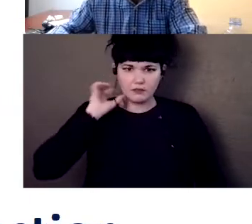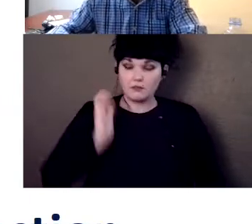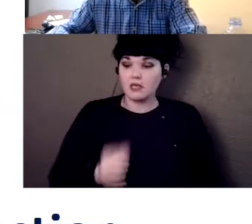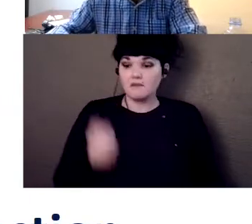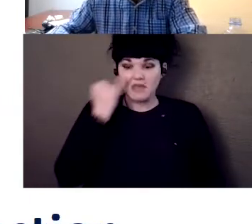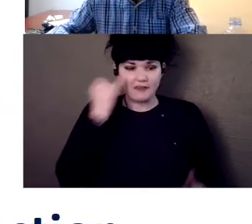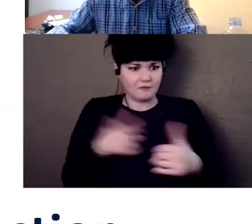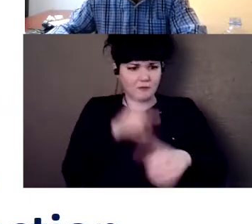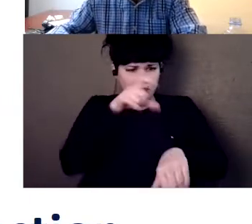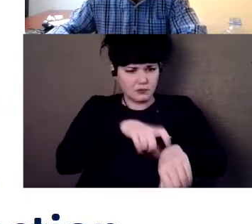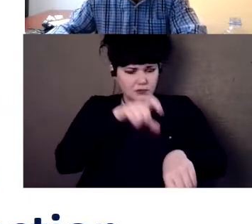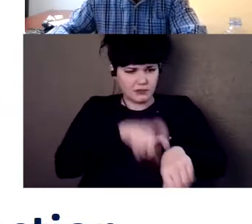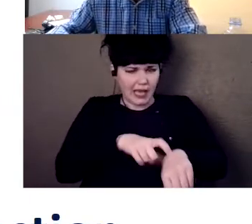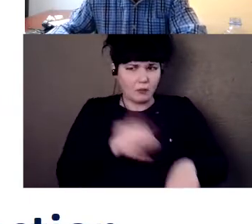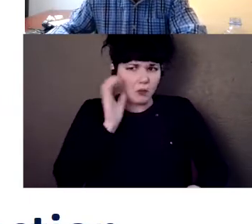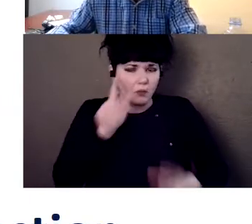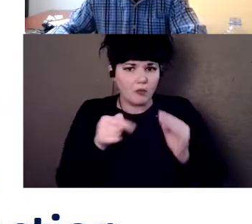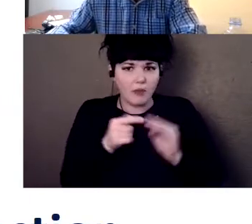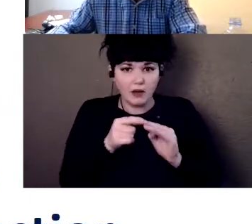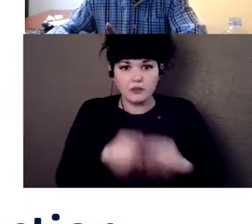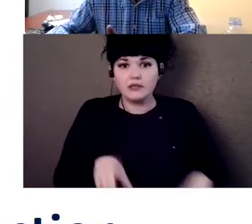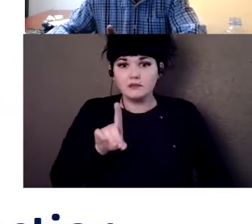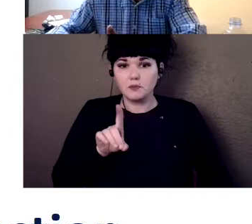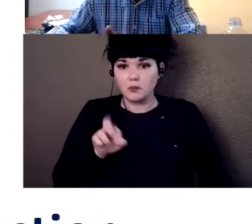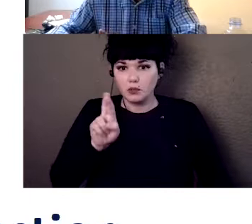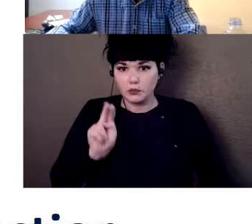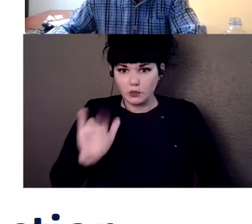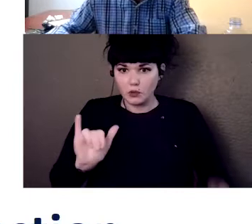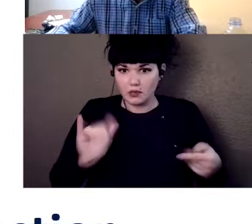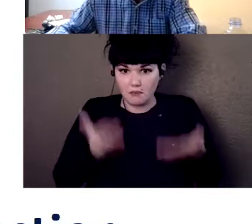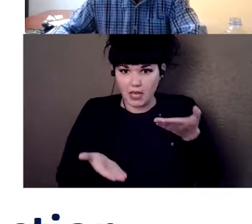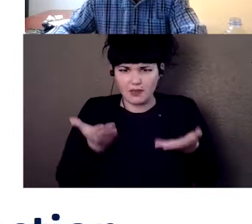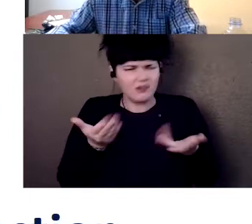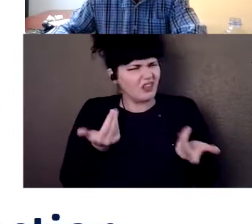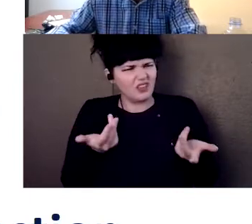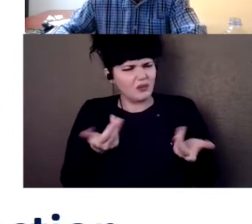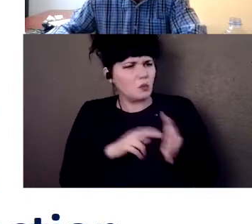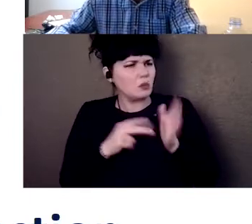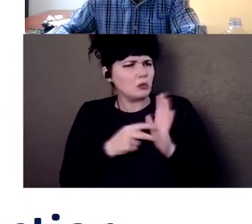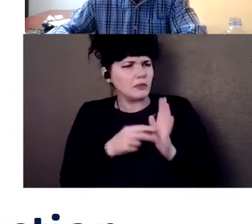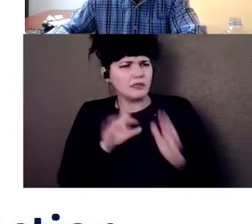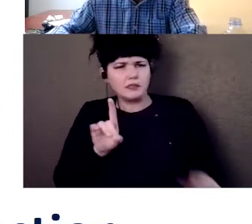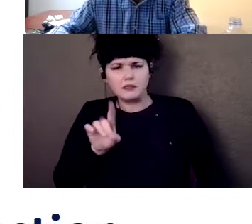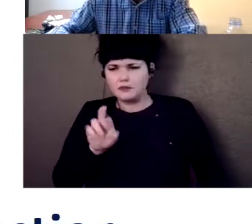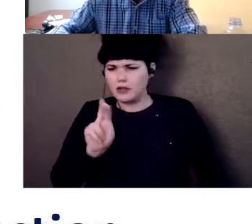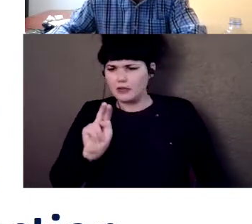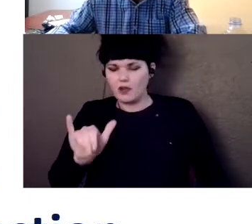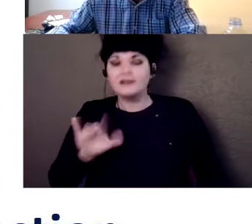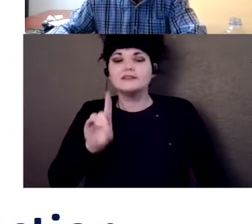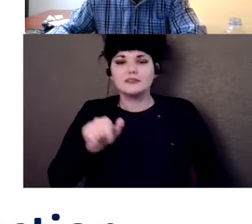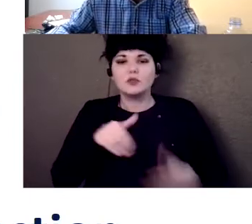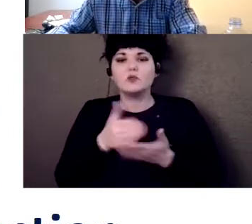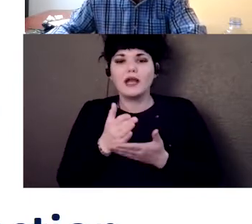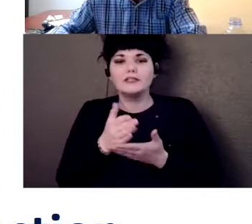DRNY, one of the questions you may have is what is DRNY? So Disability Rights New York, there's